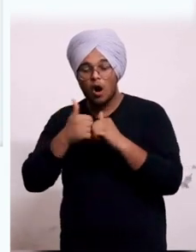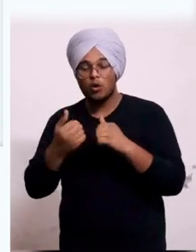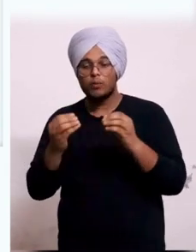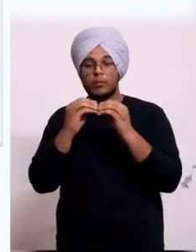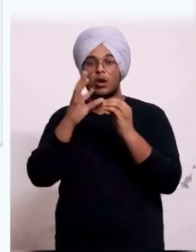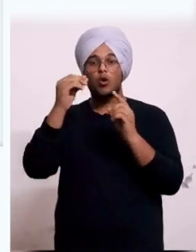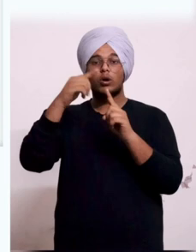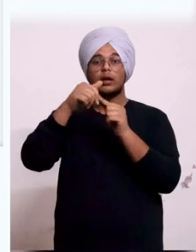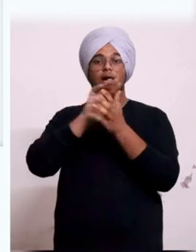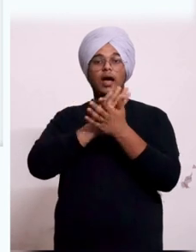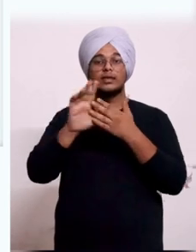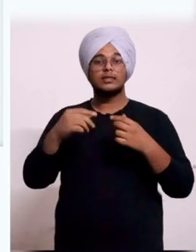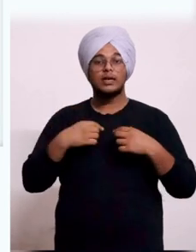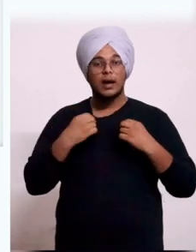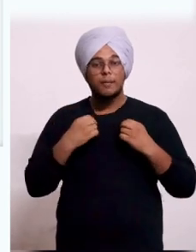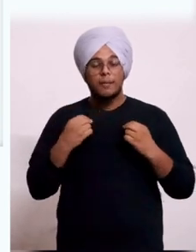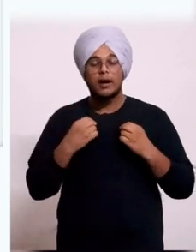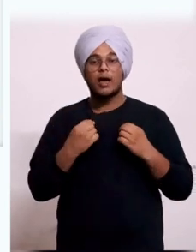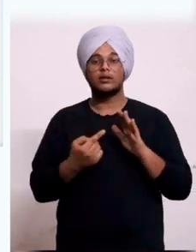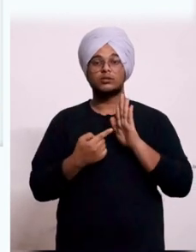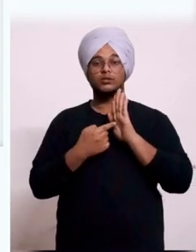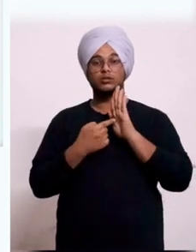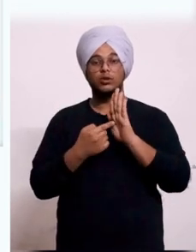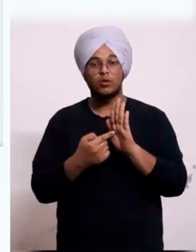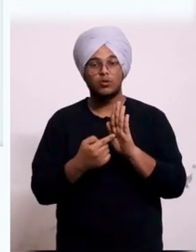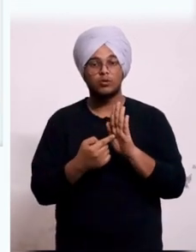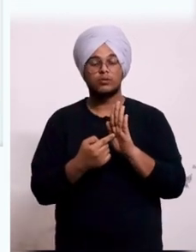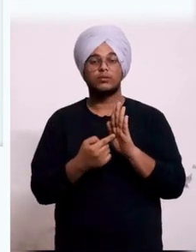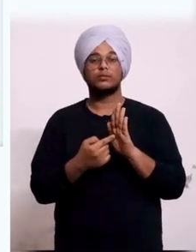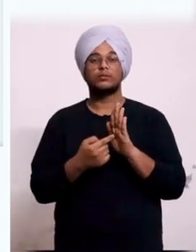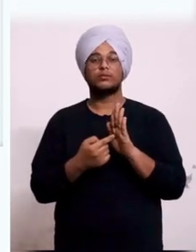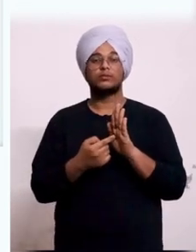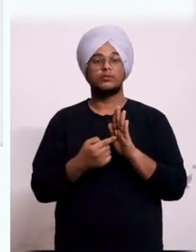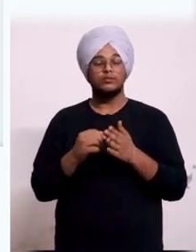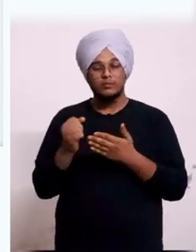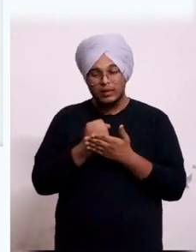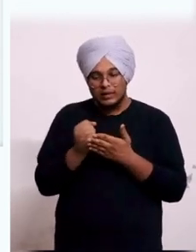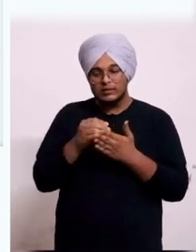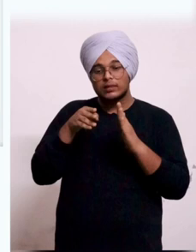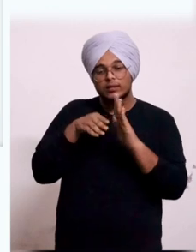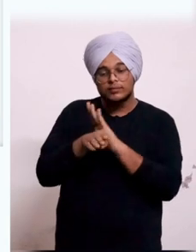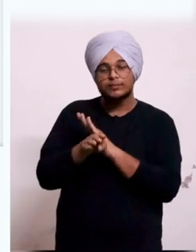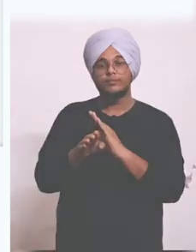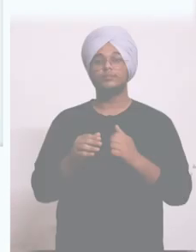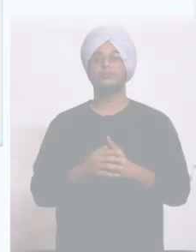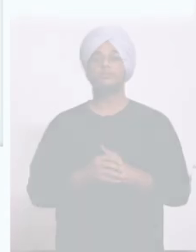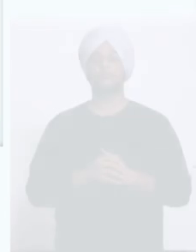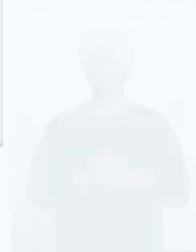motif varies in its expression based on regional and cultural practices.